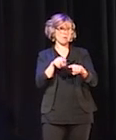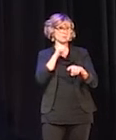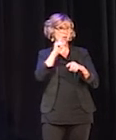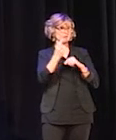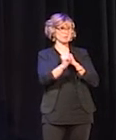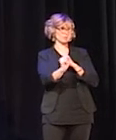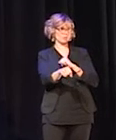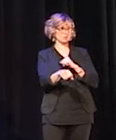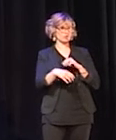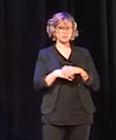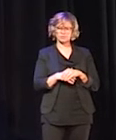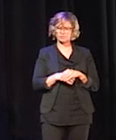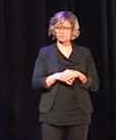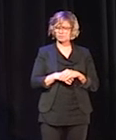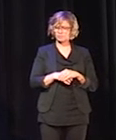So,